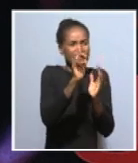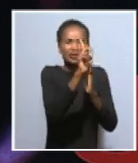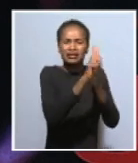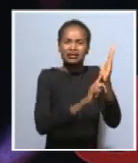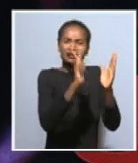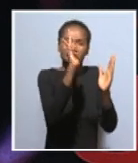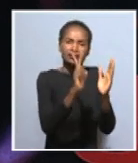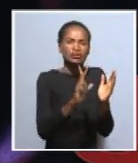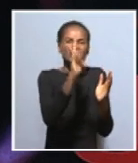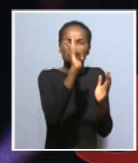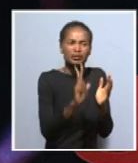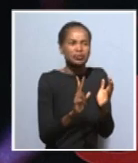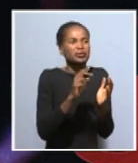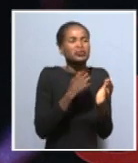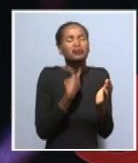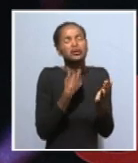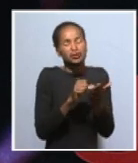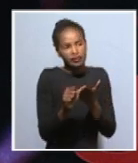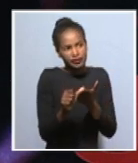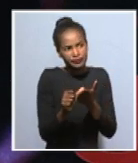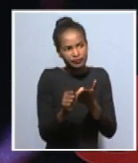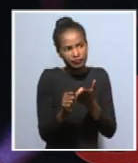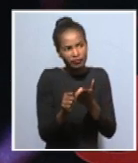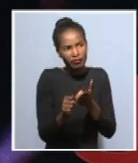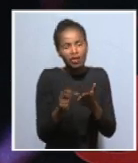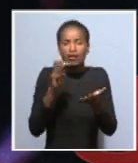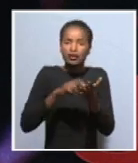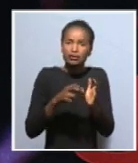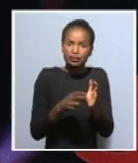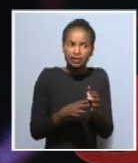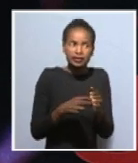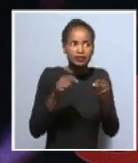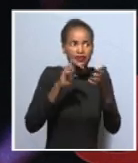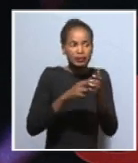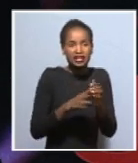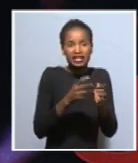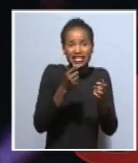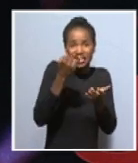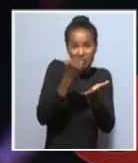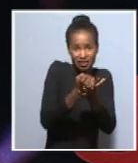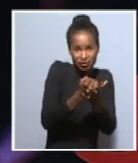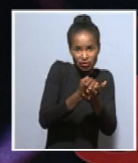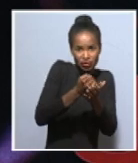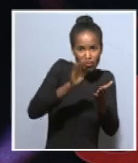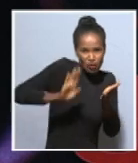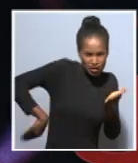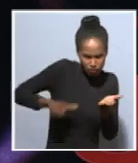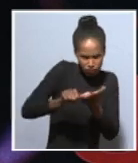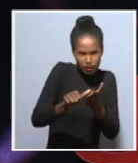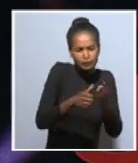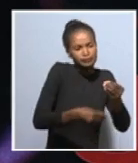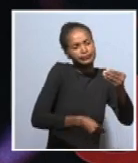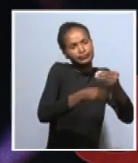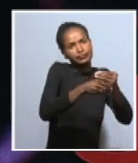measure, so why don't you then at least just pay 10% of your arrears, and then we delist you.